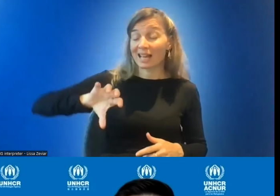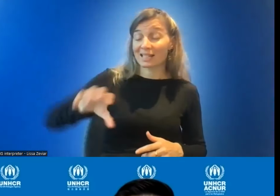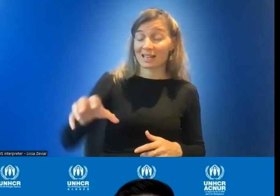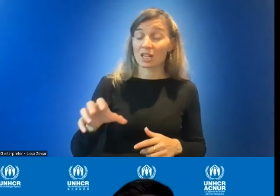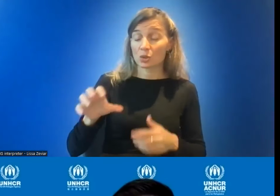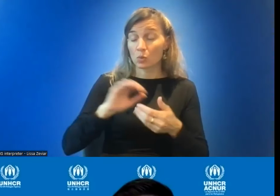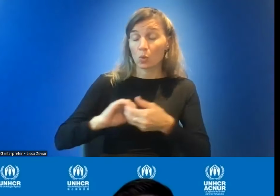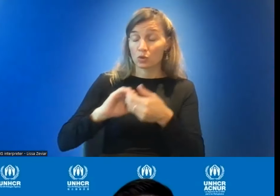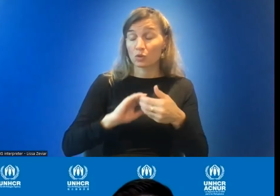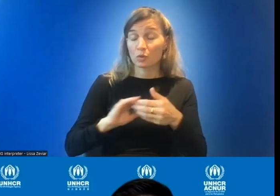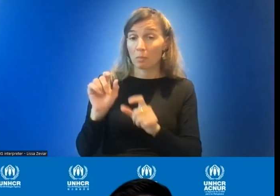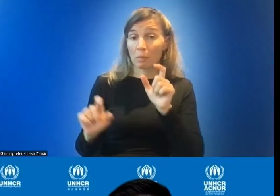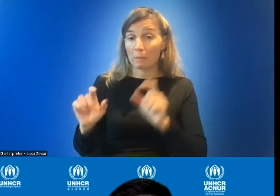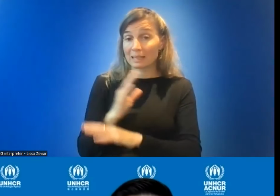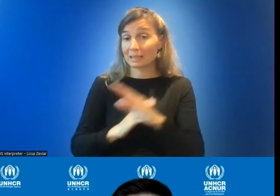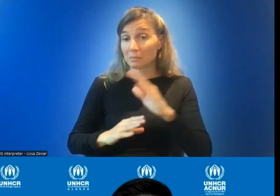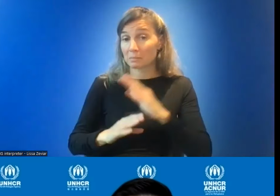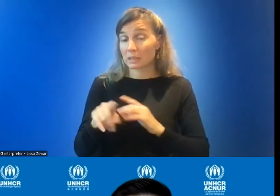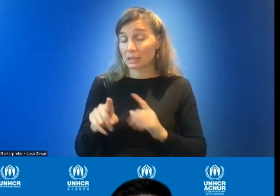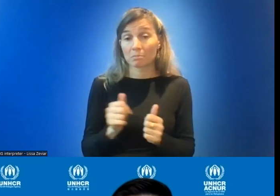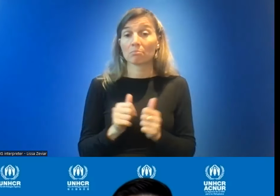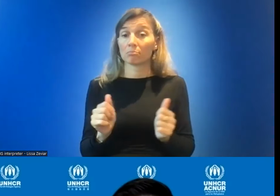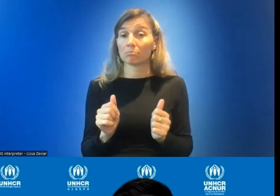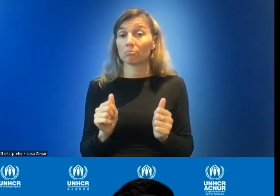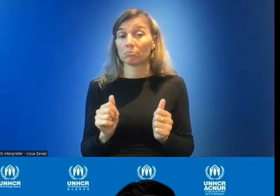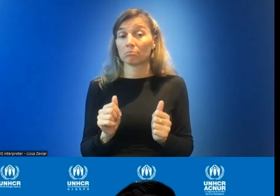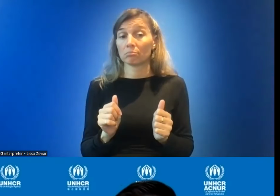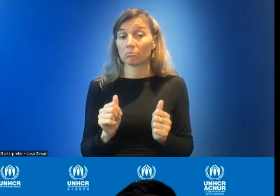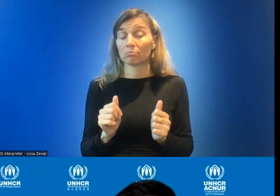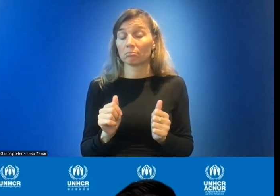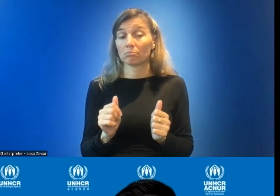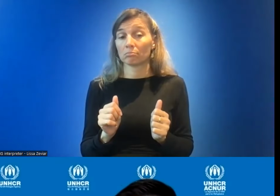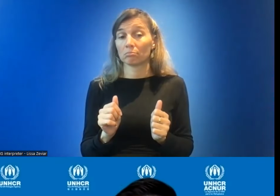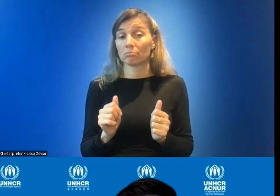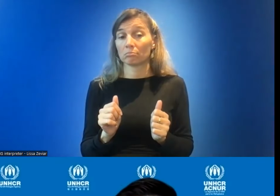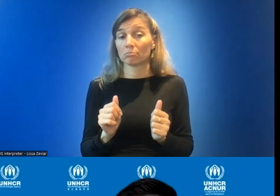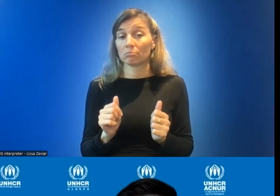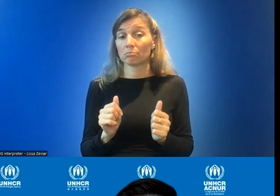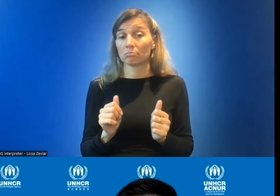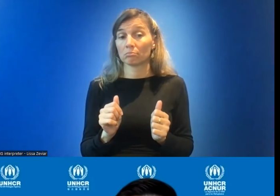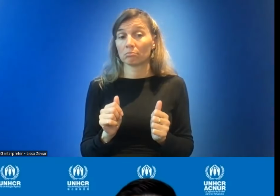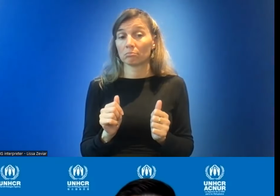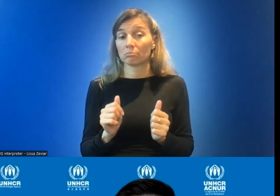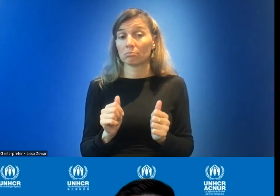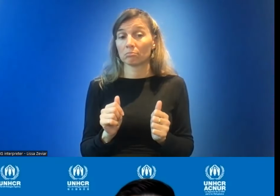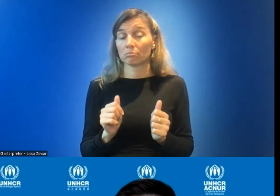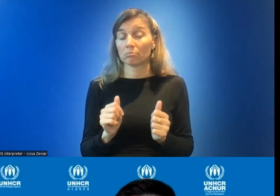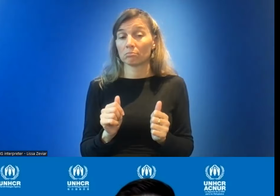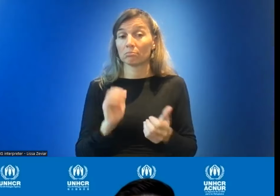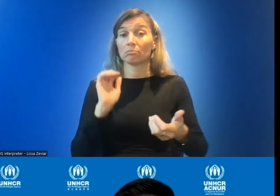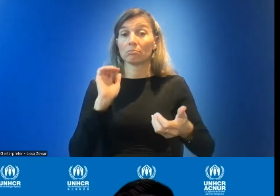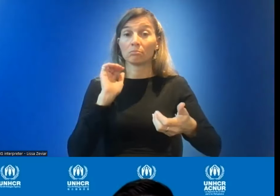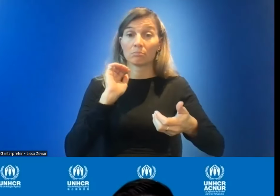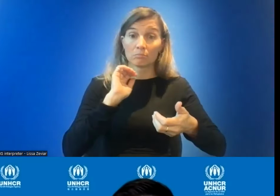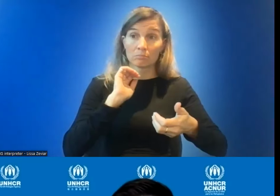connect with issues on the rights of persons with disabilities, but who might not